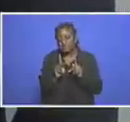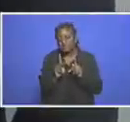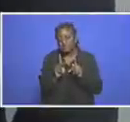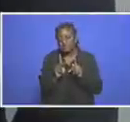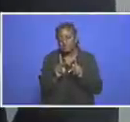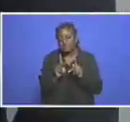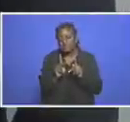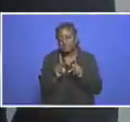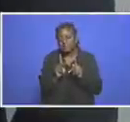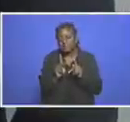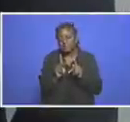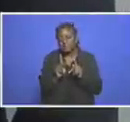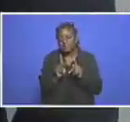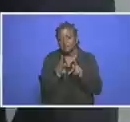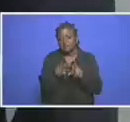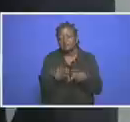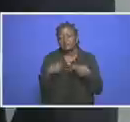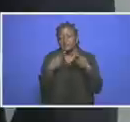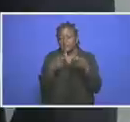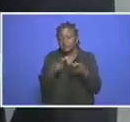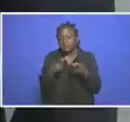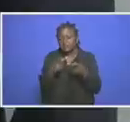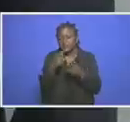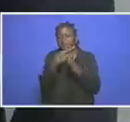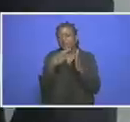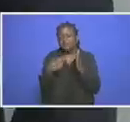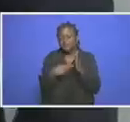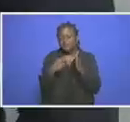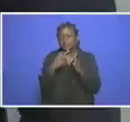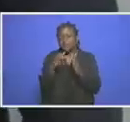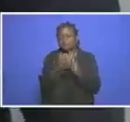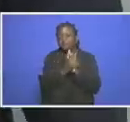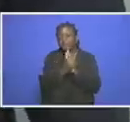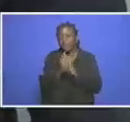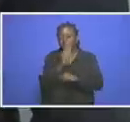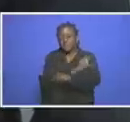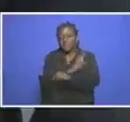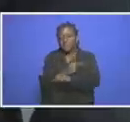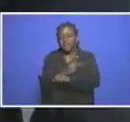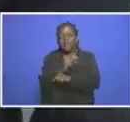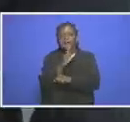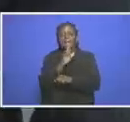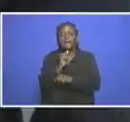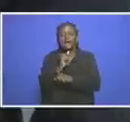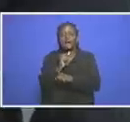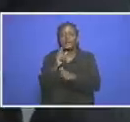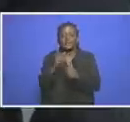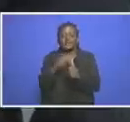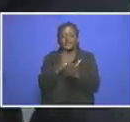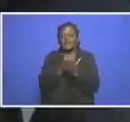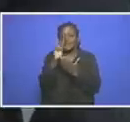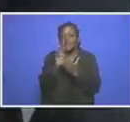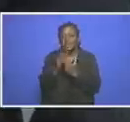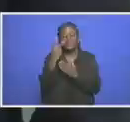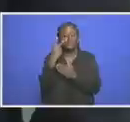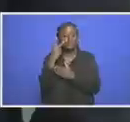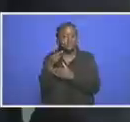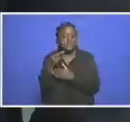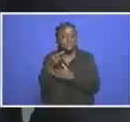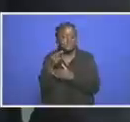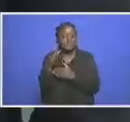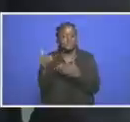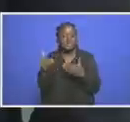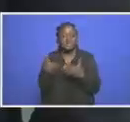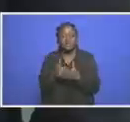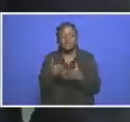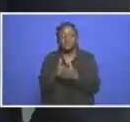exercising the role of a competent authority. That's why I said by the 1st of October, perhaps we'll see a complete new regime that will take